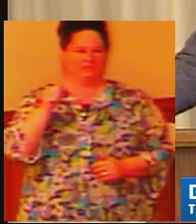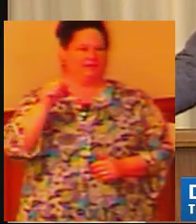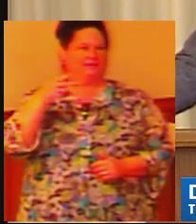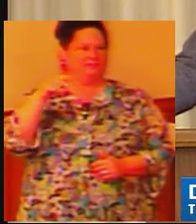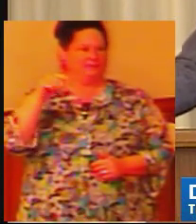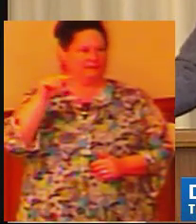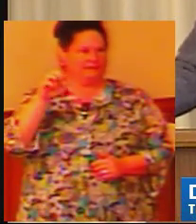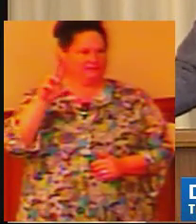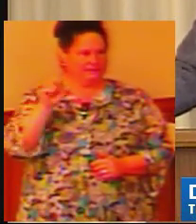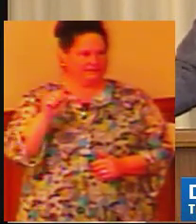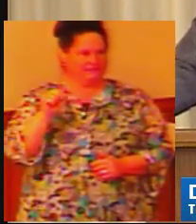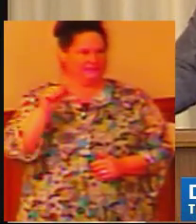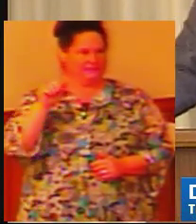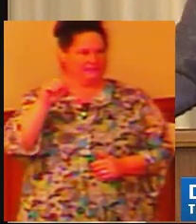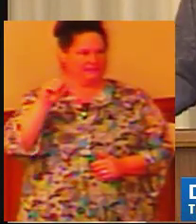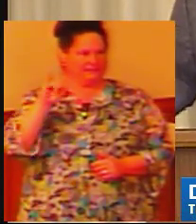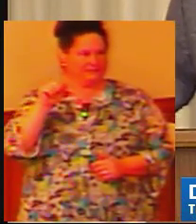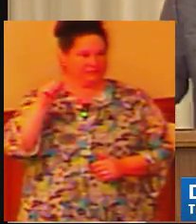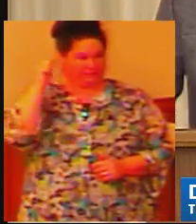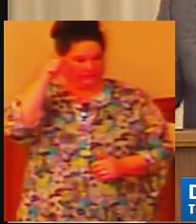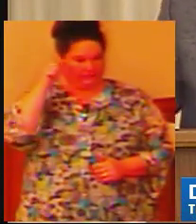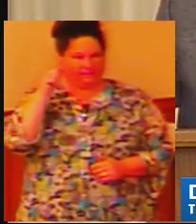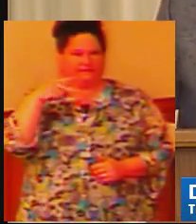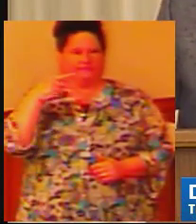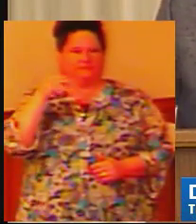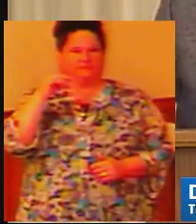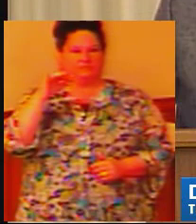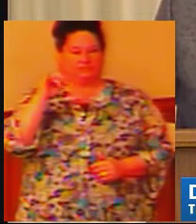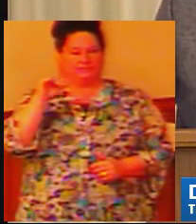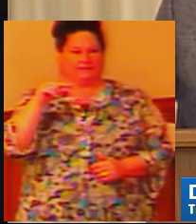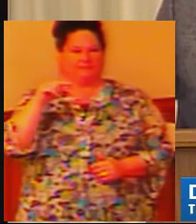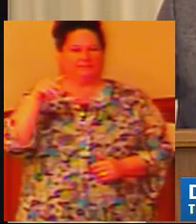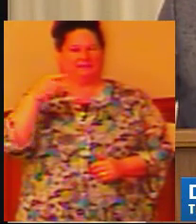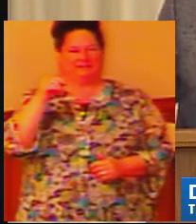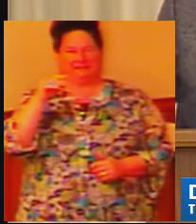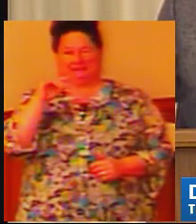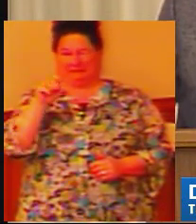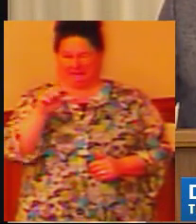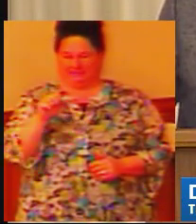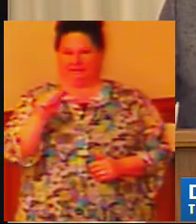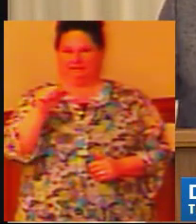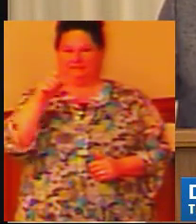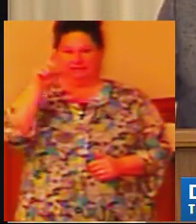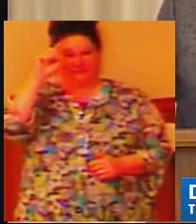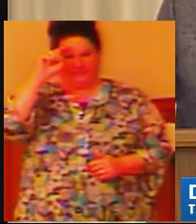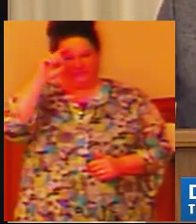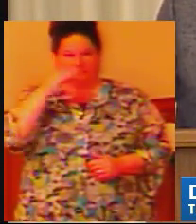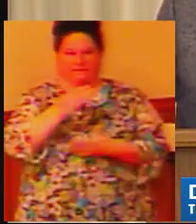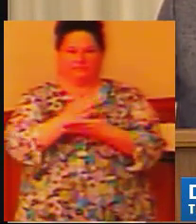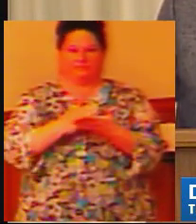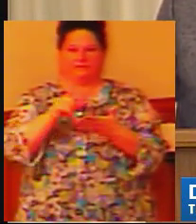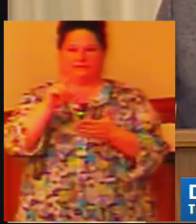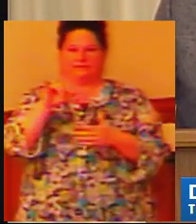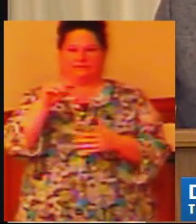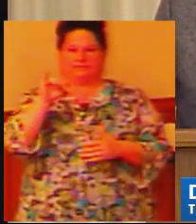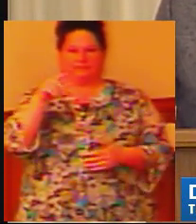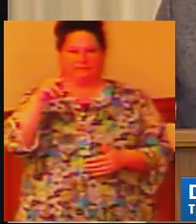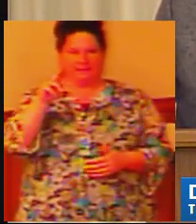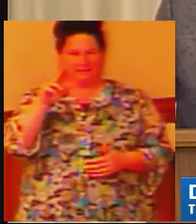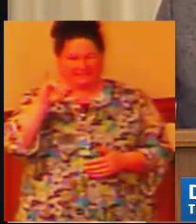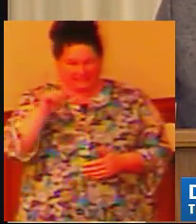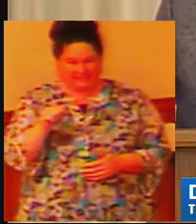Asia, Phrygia, Pamphylia, in Egypt, and in parts of Libya,